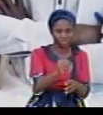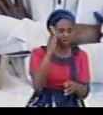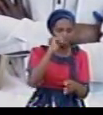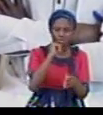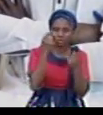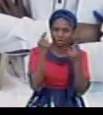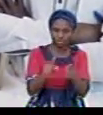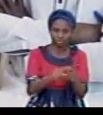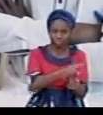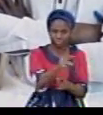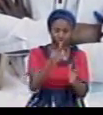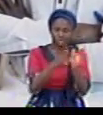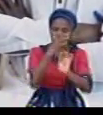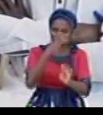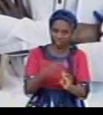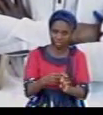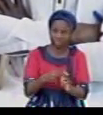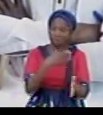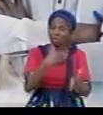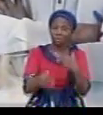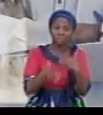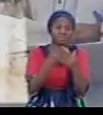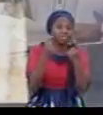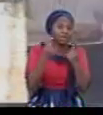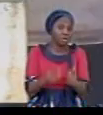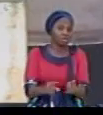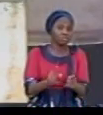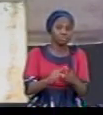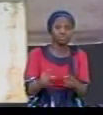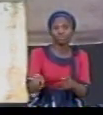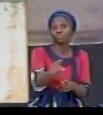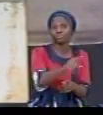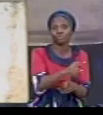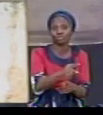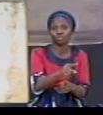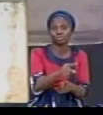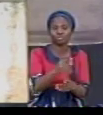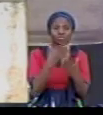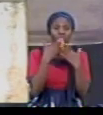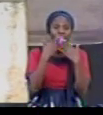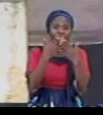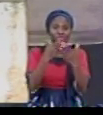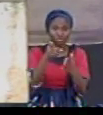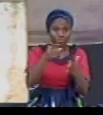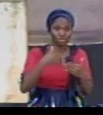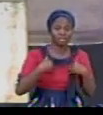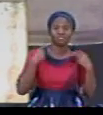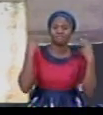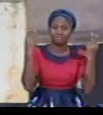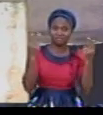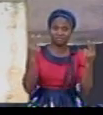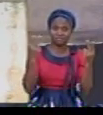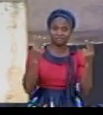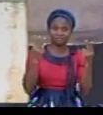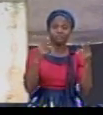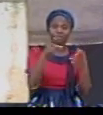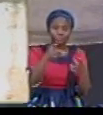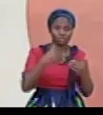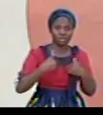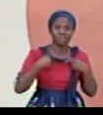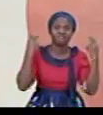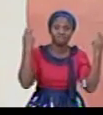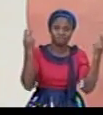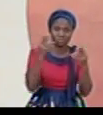And whatever happens to you, thank God you have the victory. And say, thank God you have the